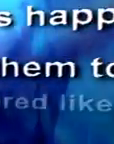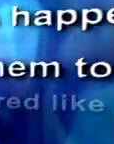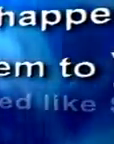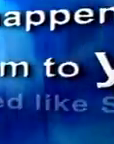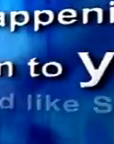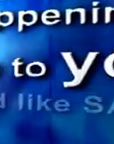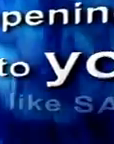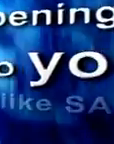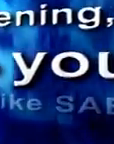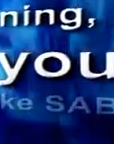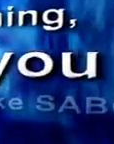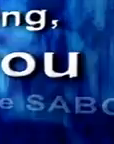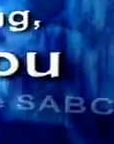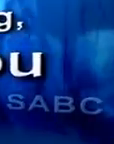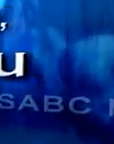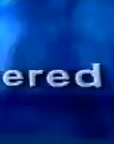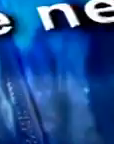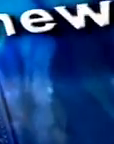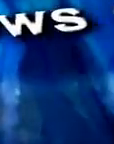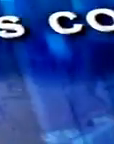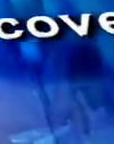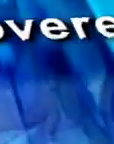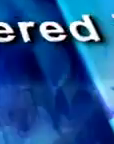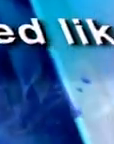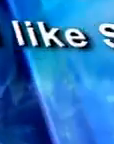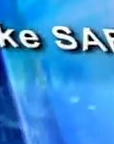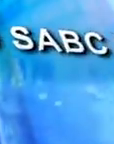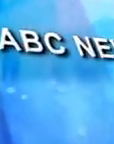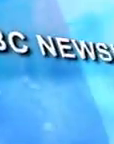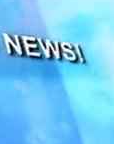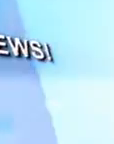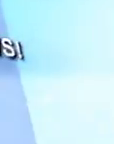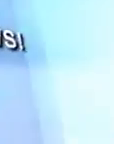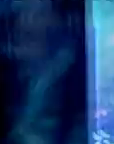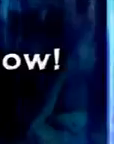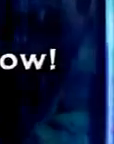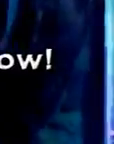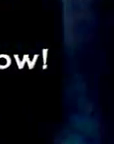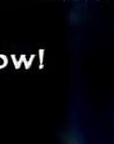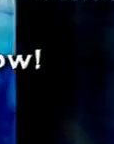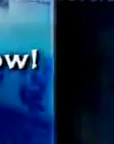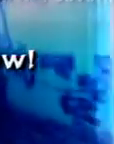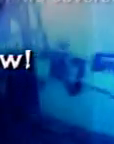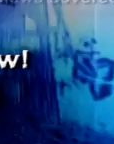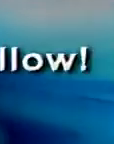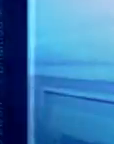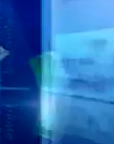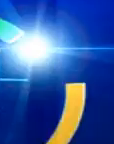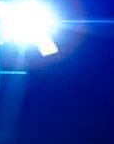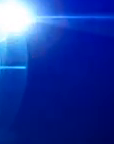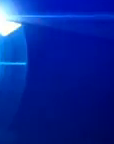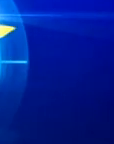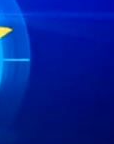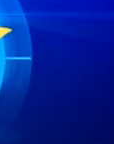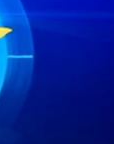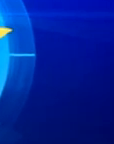Wherever the news is happening, we'll be there to bring them to you at the right time. No one has the news covered like SABC News. We lead